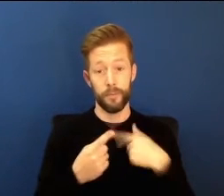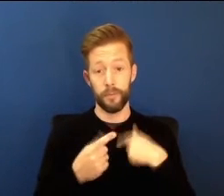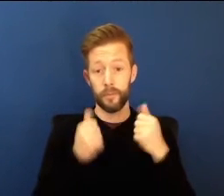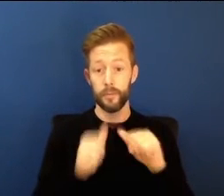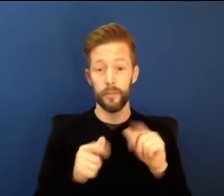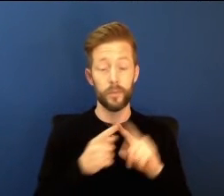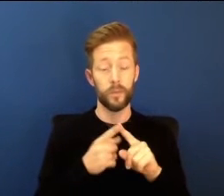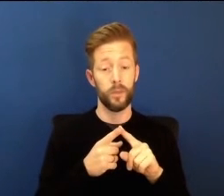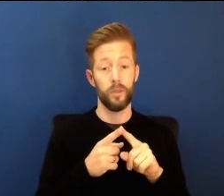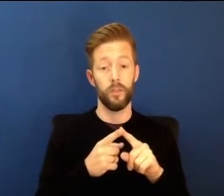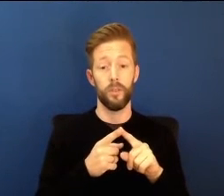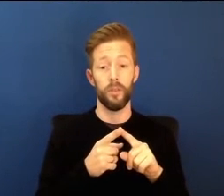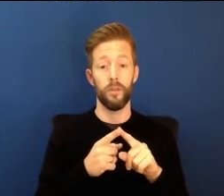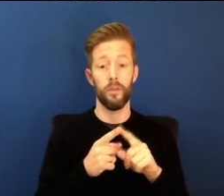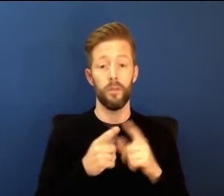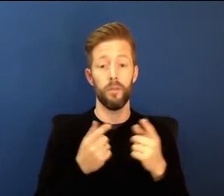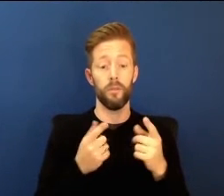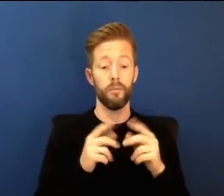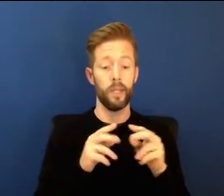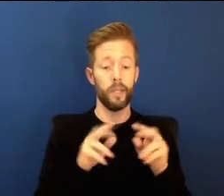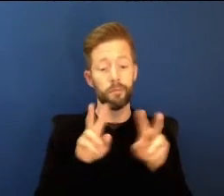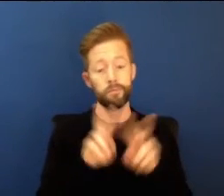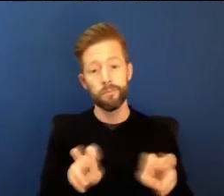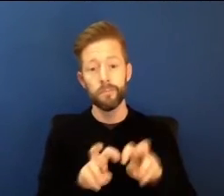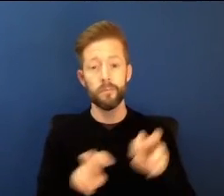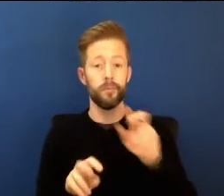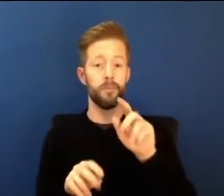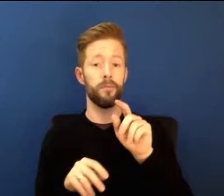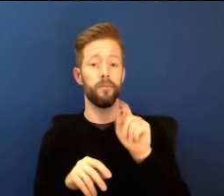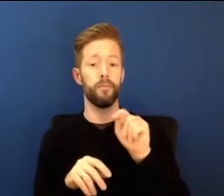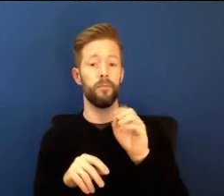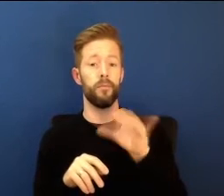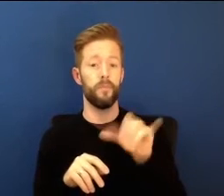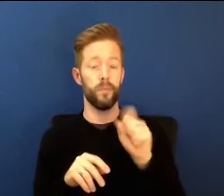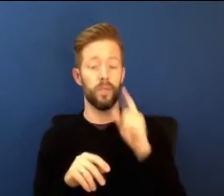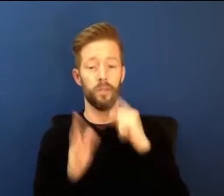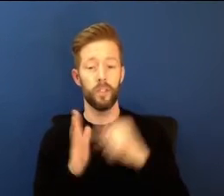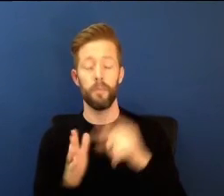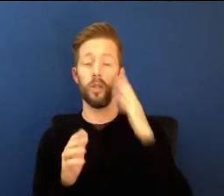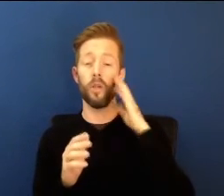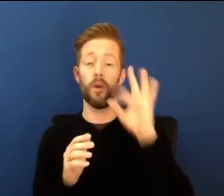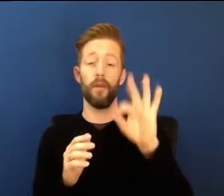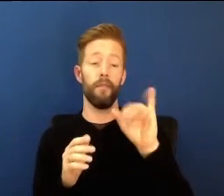when I'm trying to look at a toy. So for example,